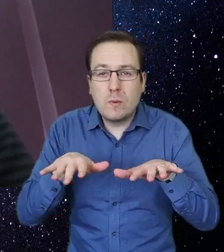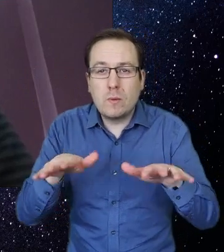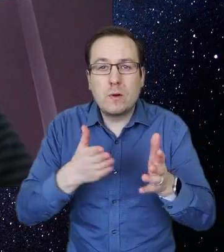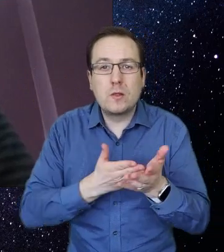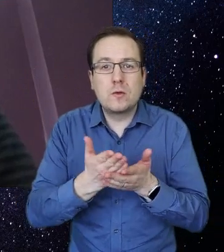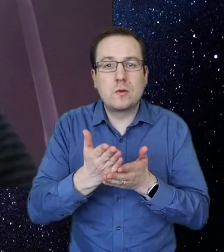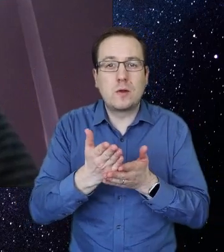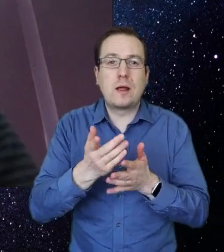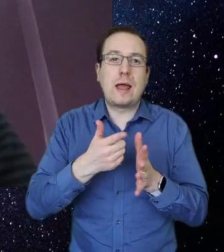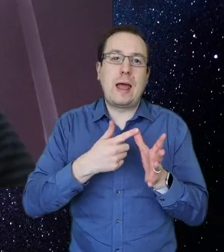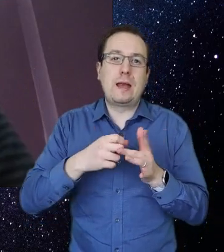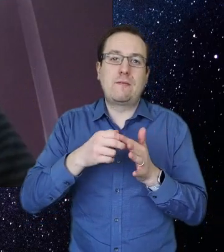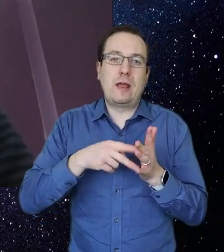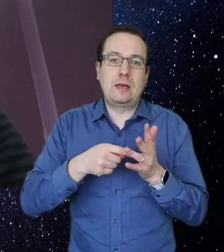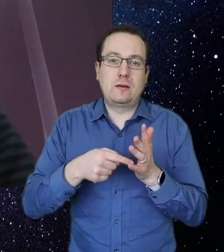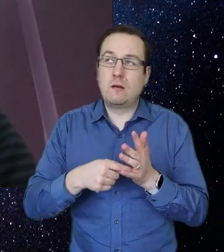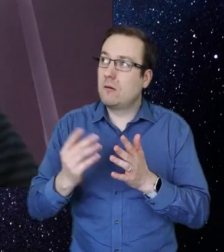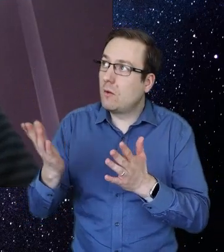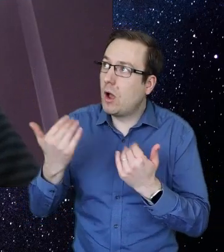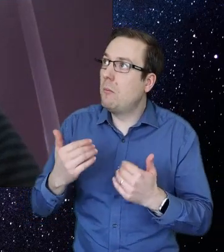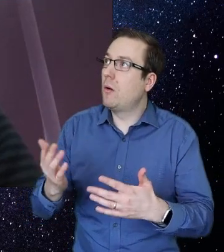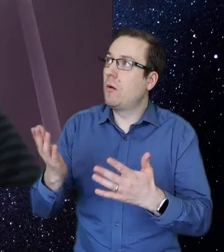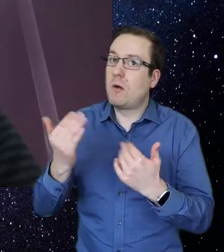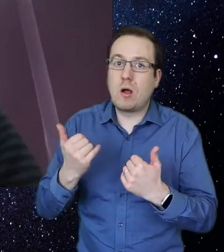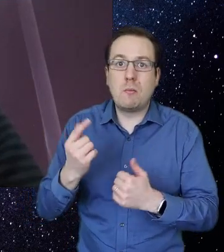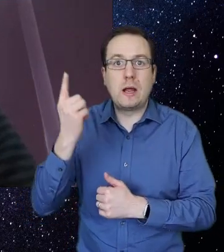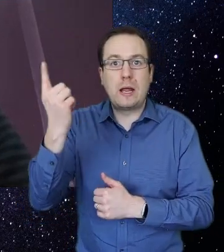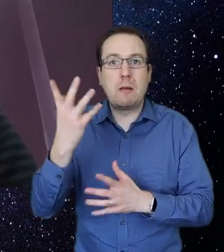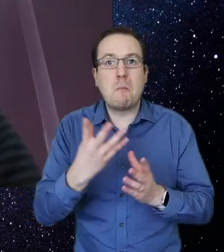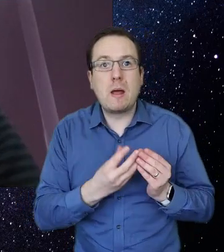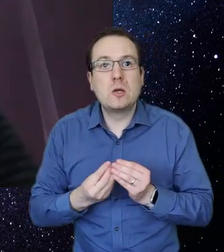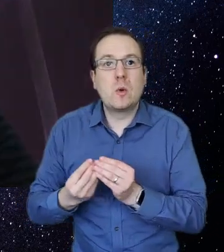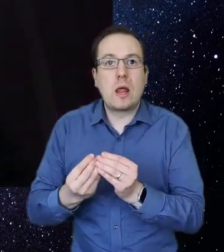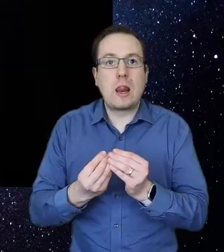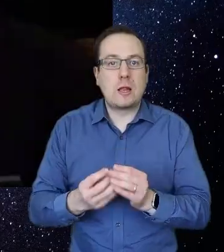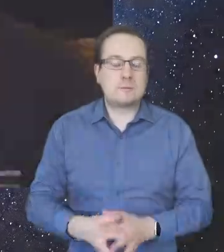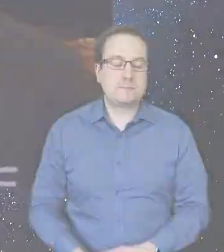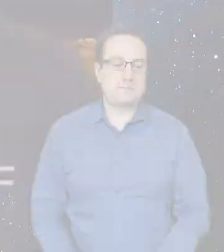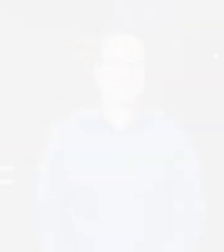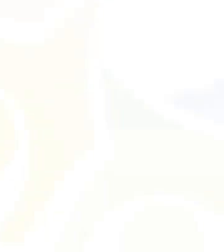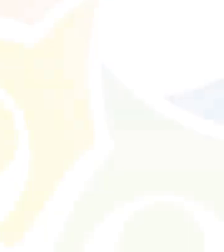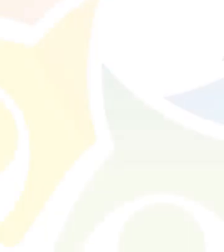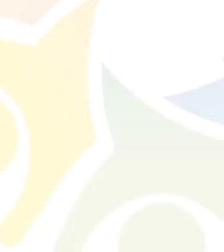through us this Advent. O come, Emmanuel.